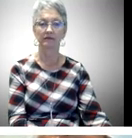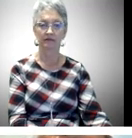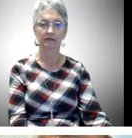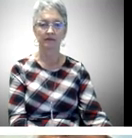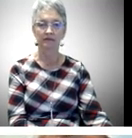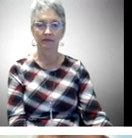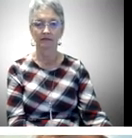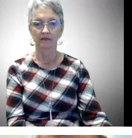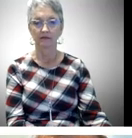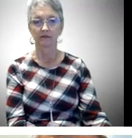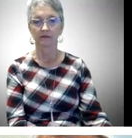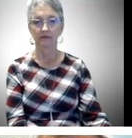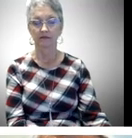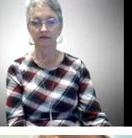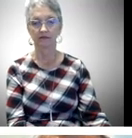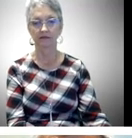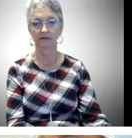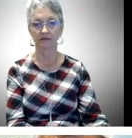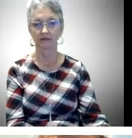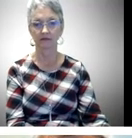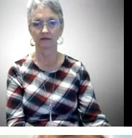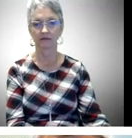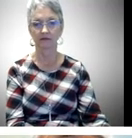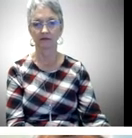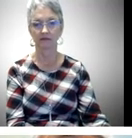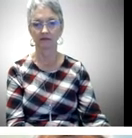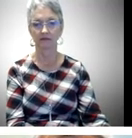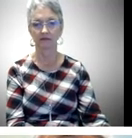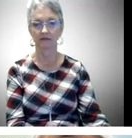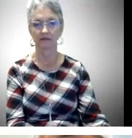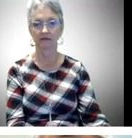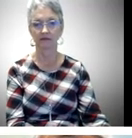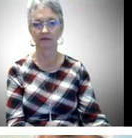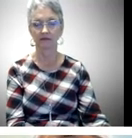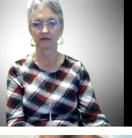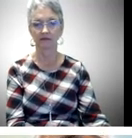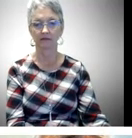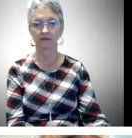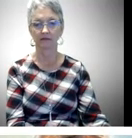mean, the family members said there weren't. But the reality is, there's no assurance that just because someone's a guardian,